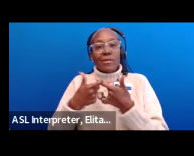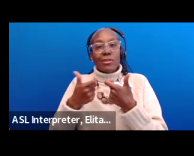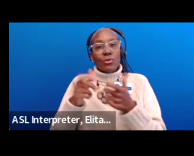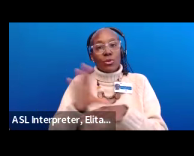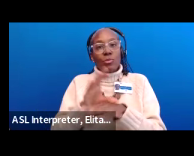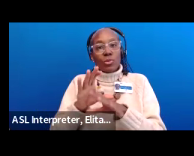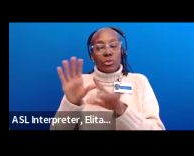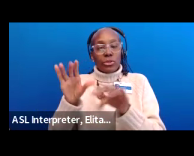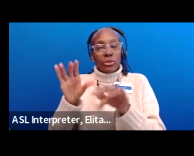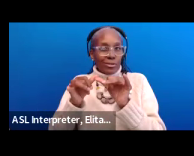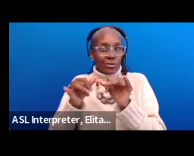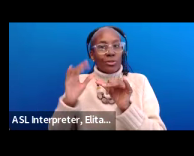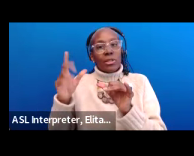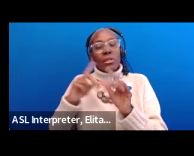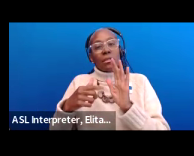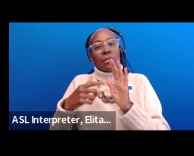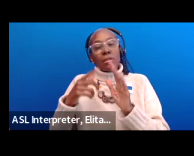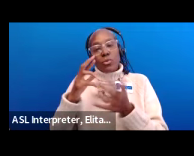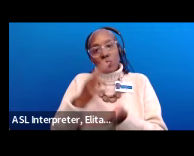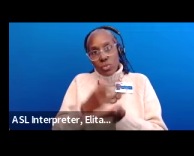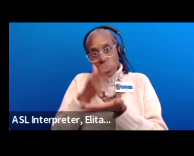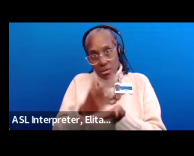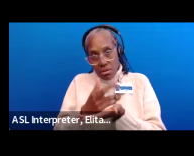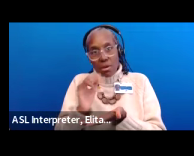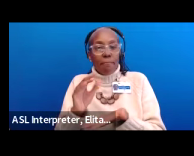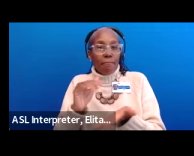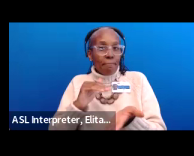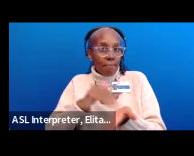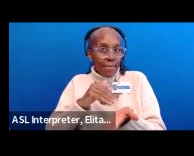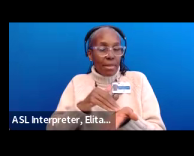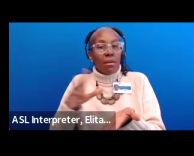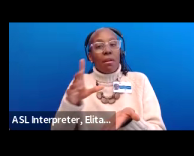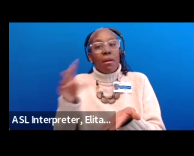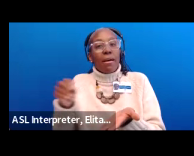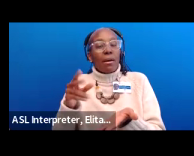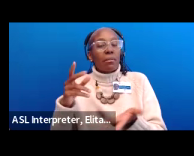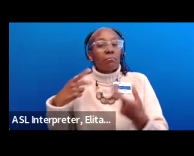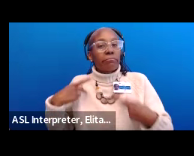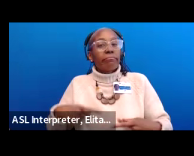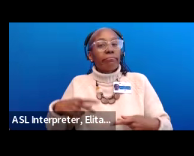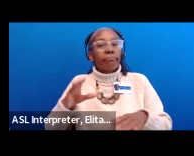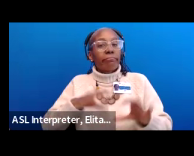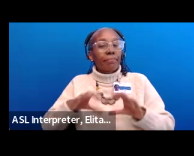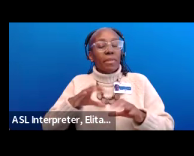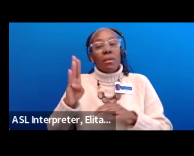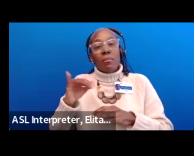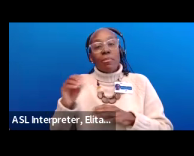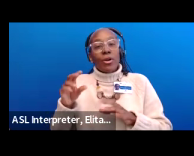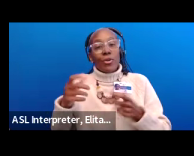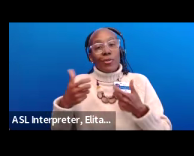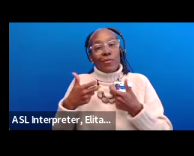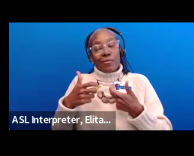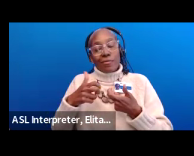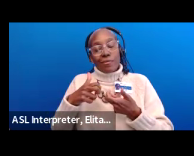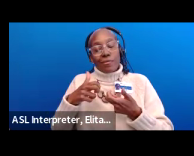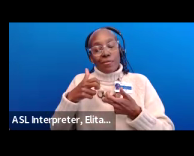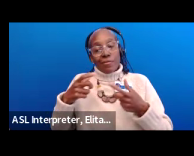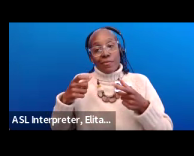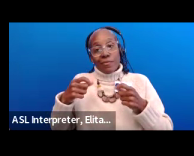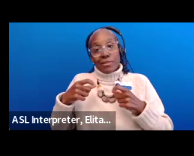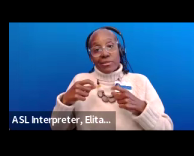computer engineering, rehabilitation medicine, and physiology and biophysics departments at the University